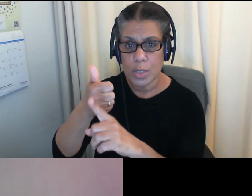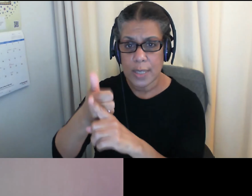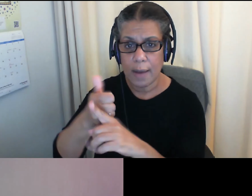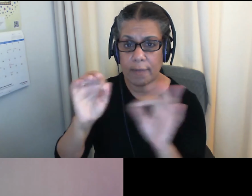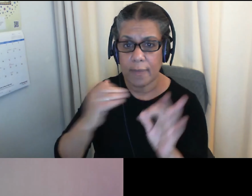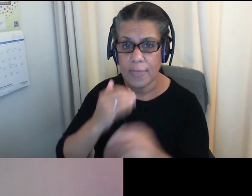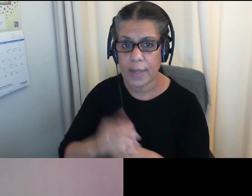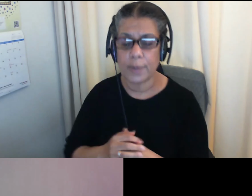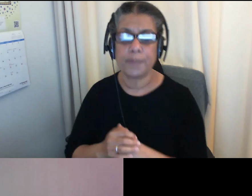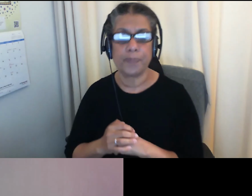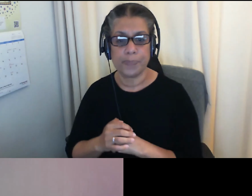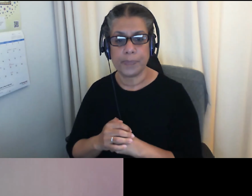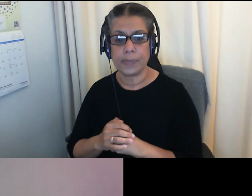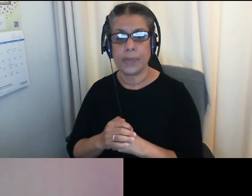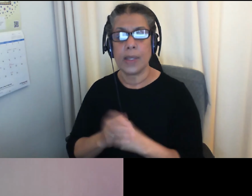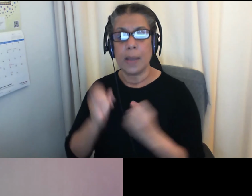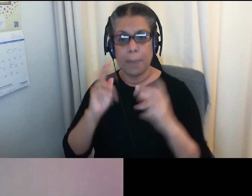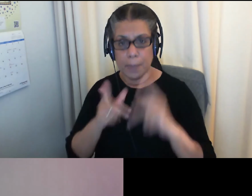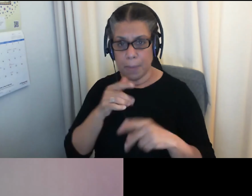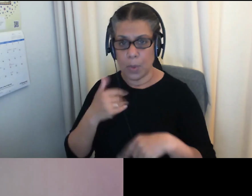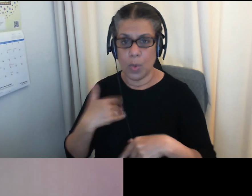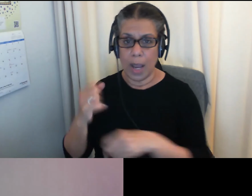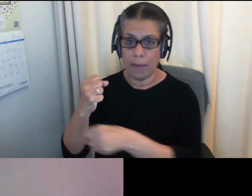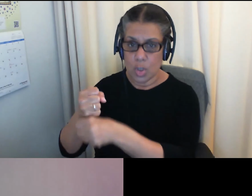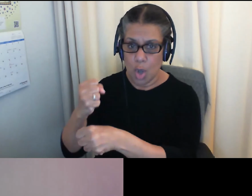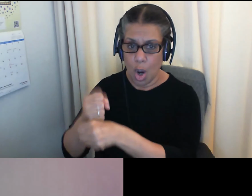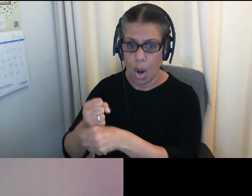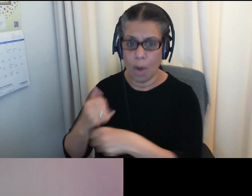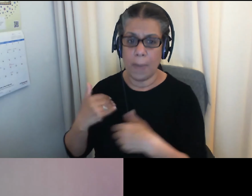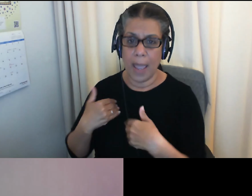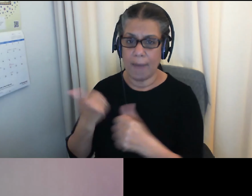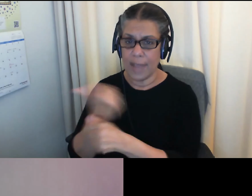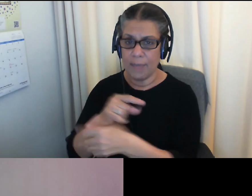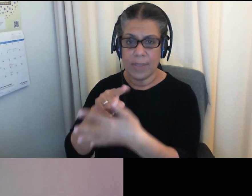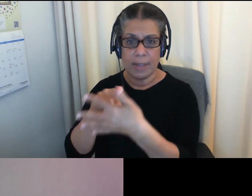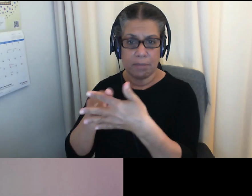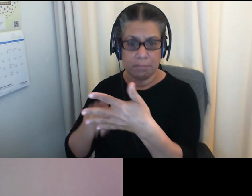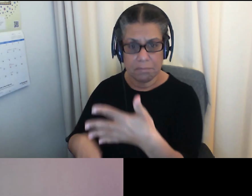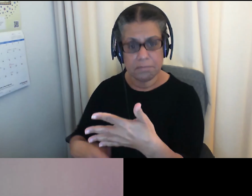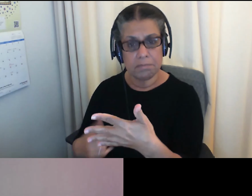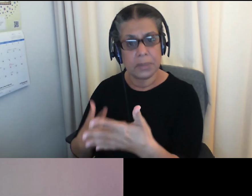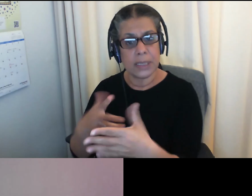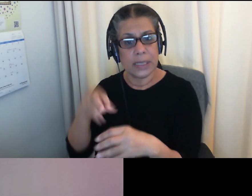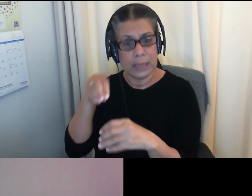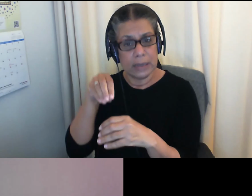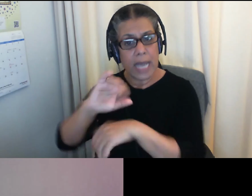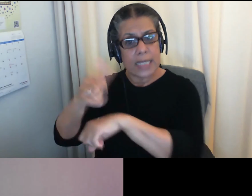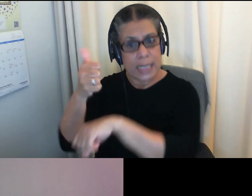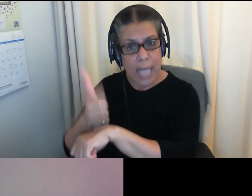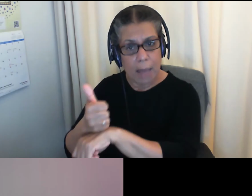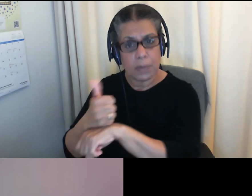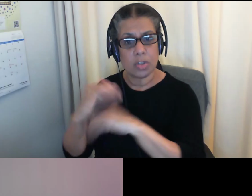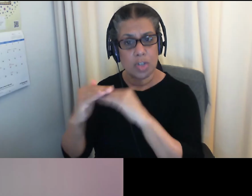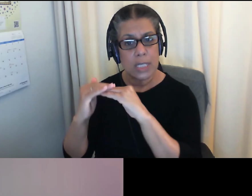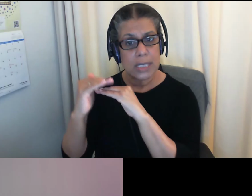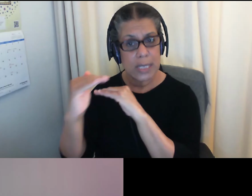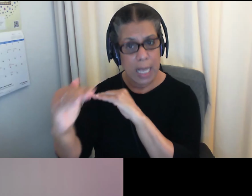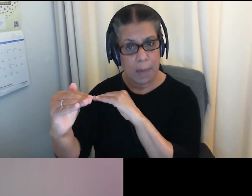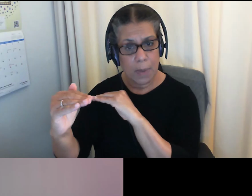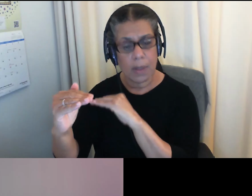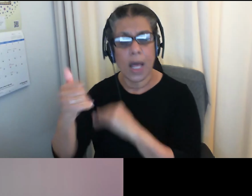So people who were employment and clearly had all the hallmarks, if you like, of having been in established and stable for some time, scored